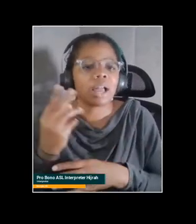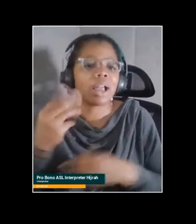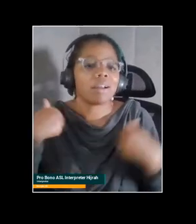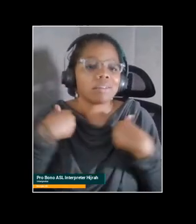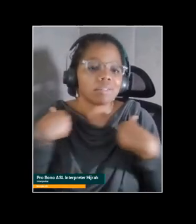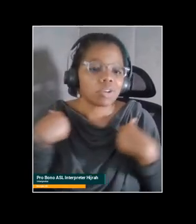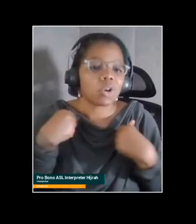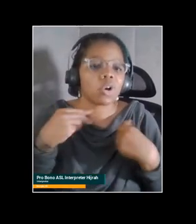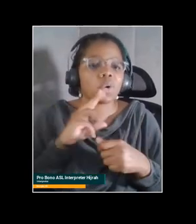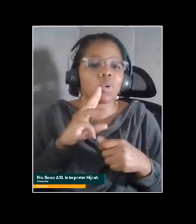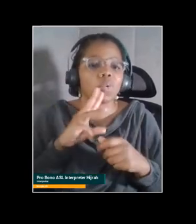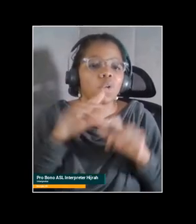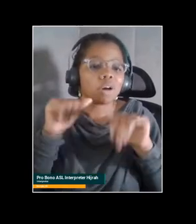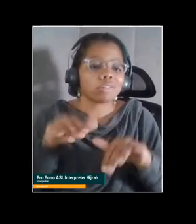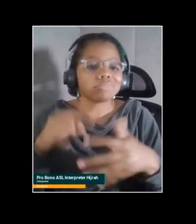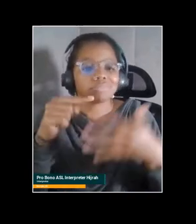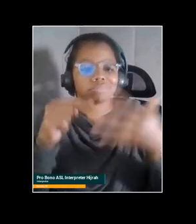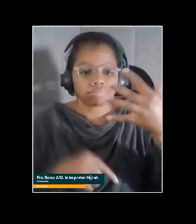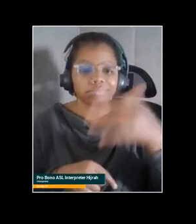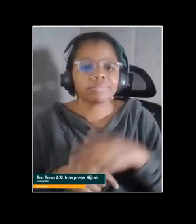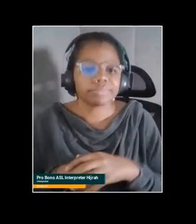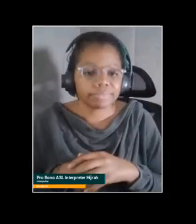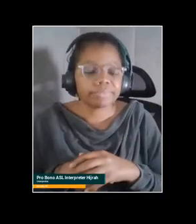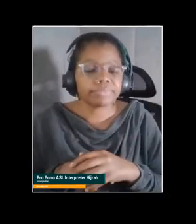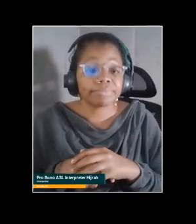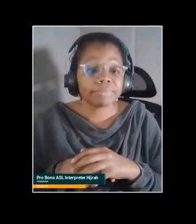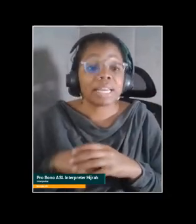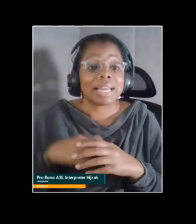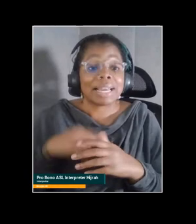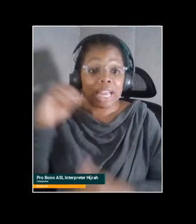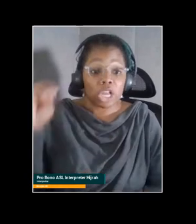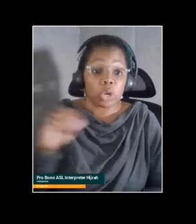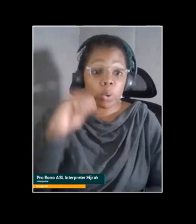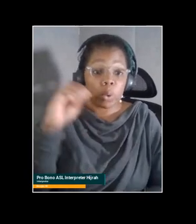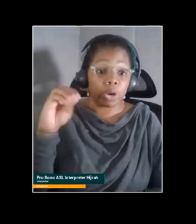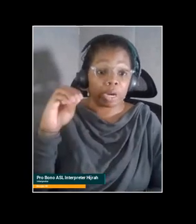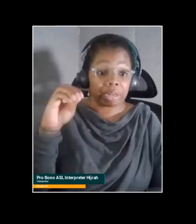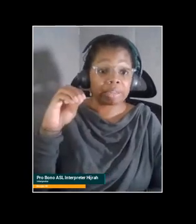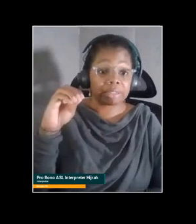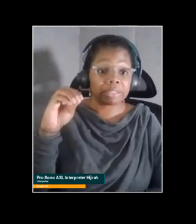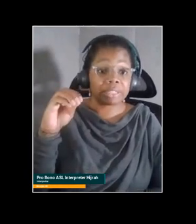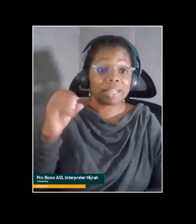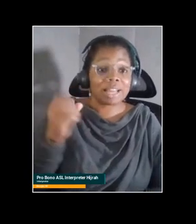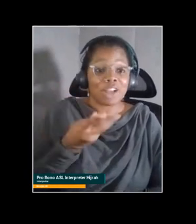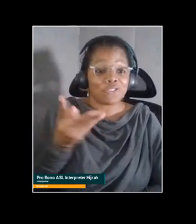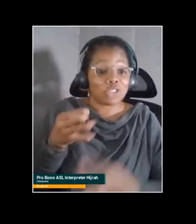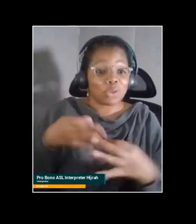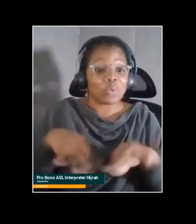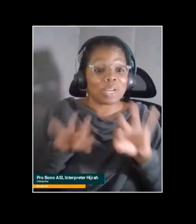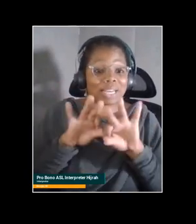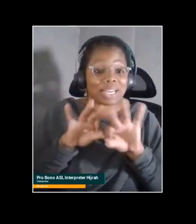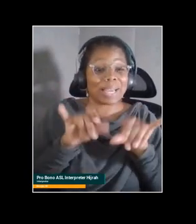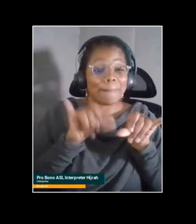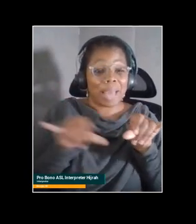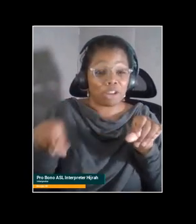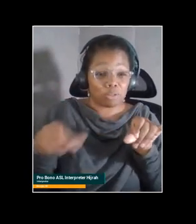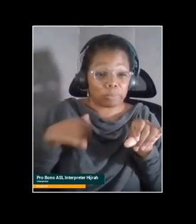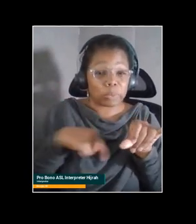water flows, et cetera. And in Oregon, a few key patterns that we